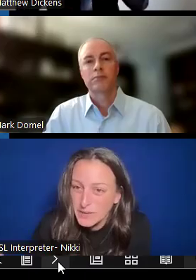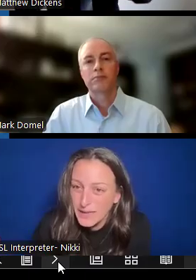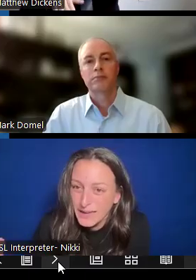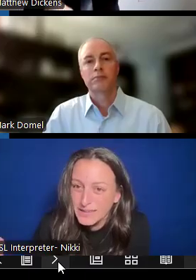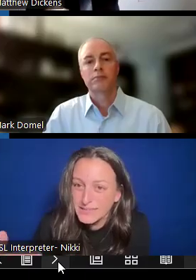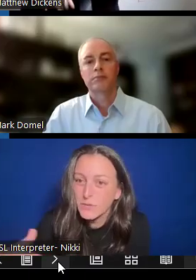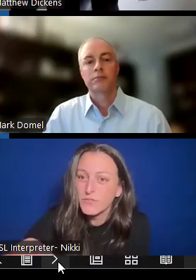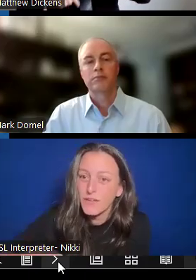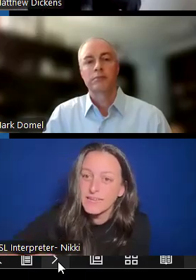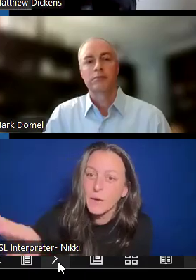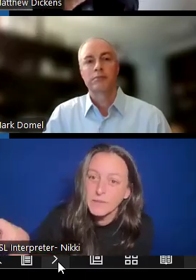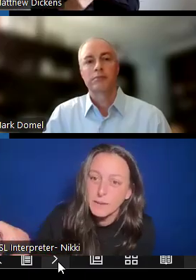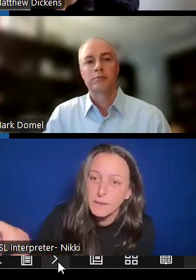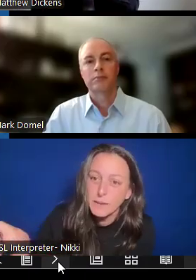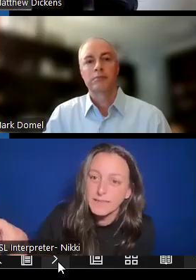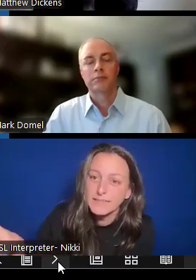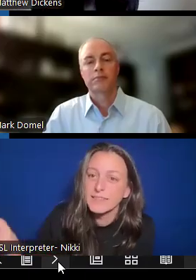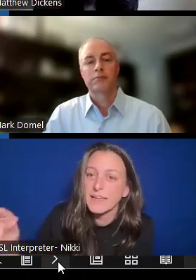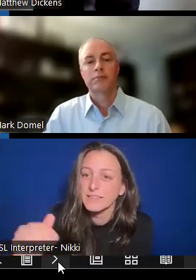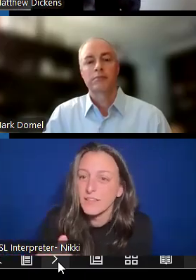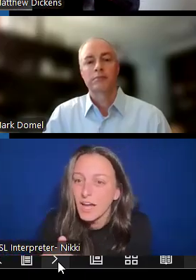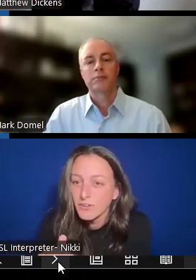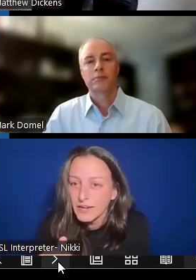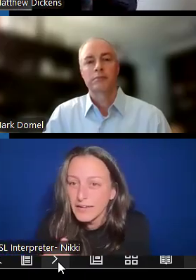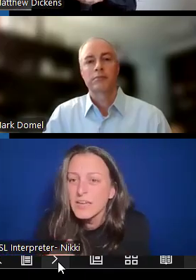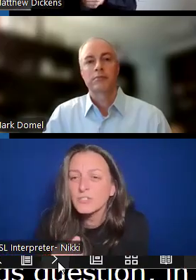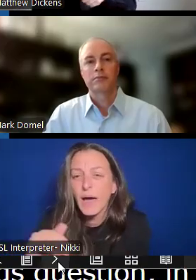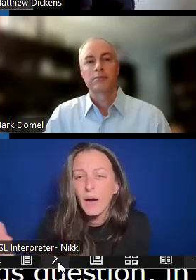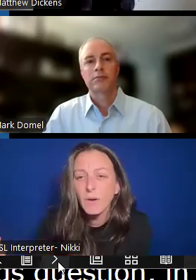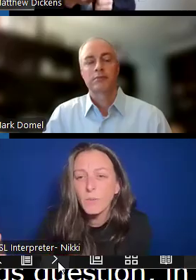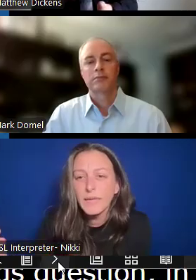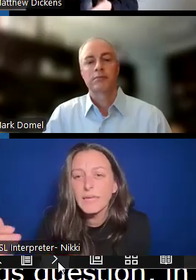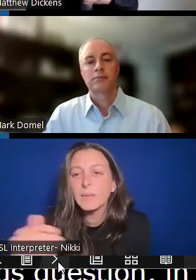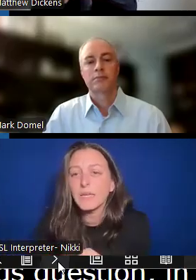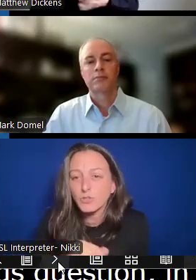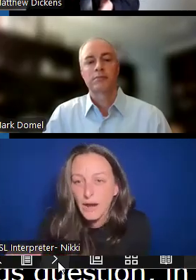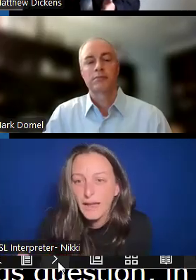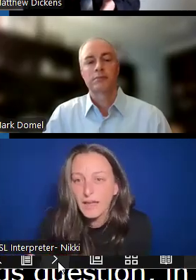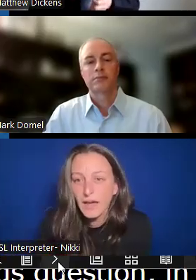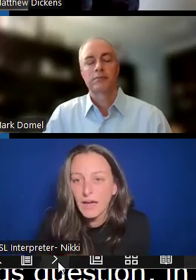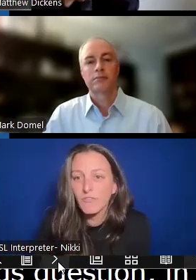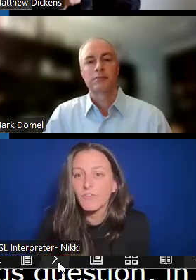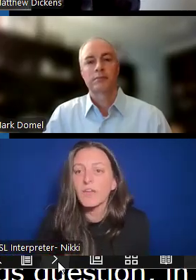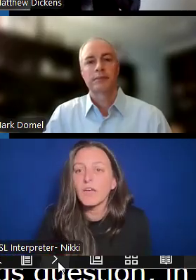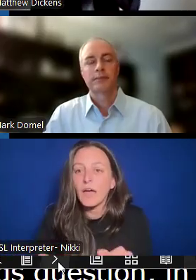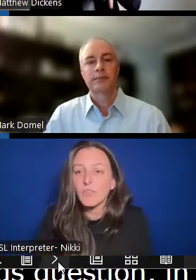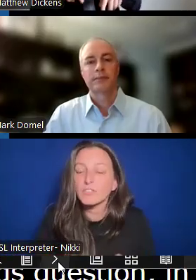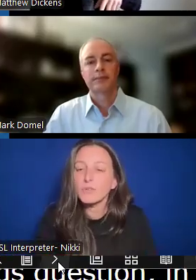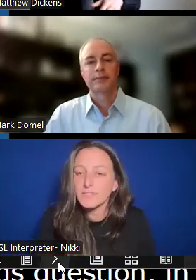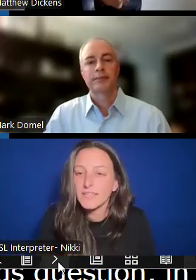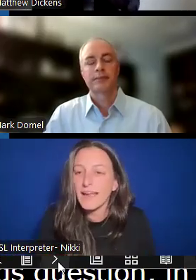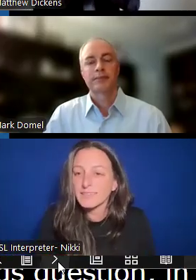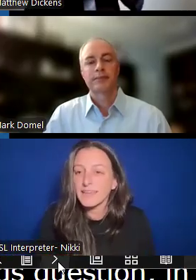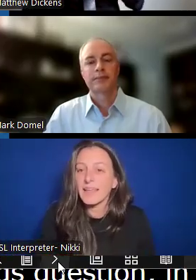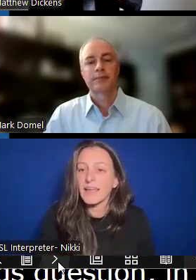line because it would affect how many people we can then select in the lottery. So how are we keeping track of the